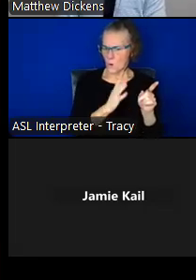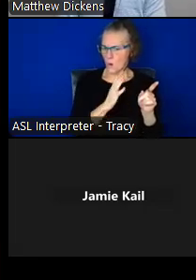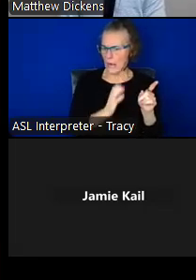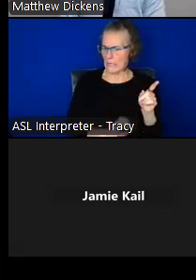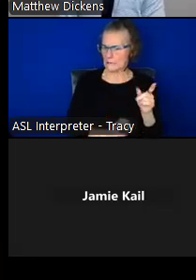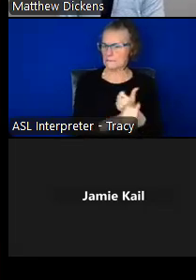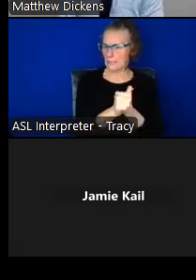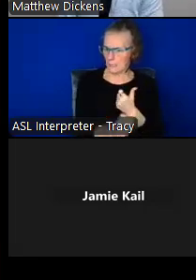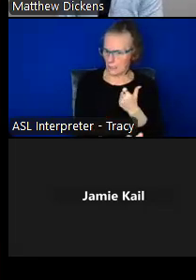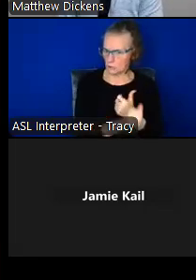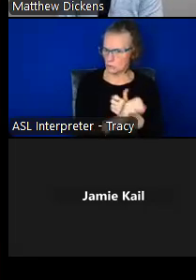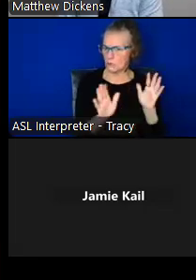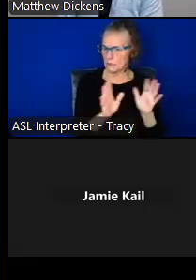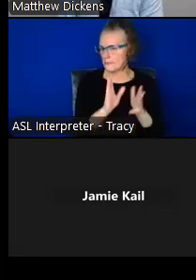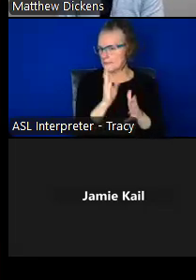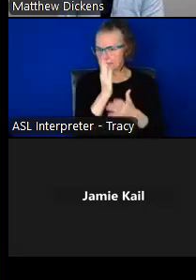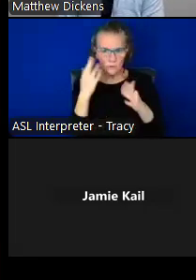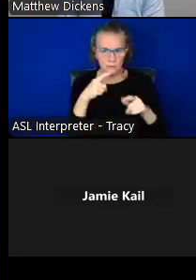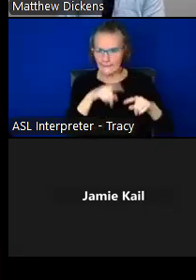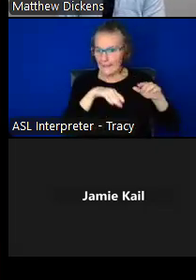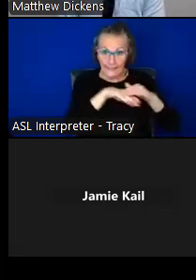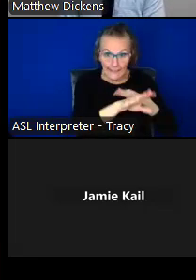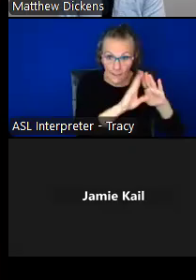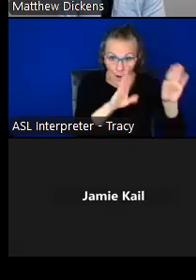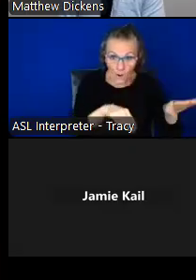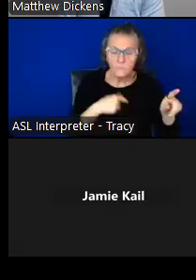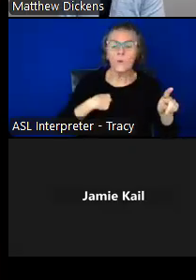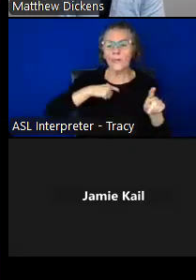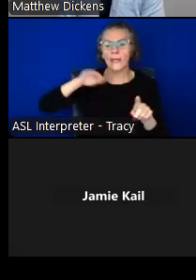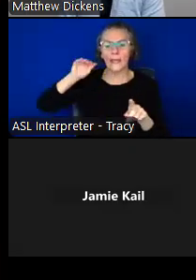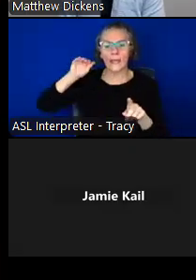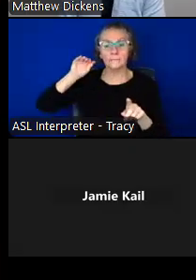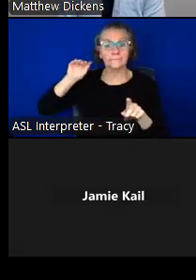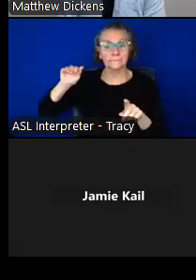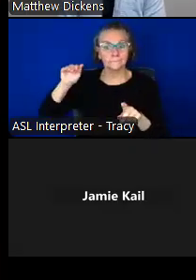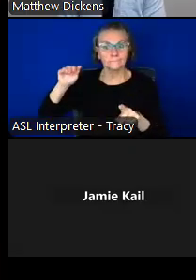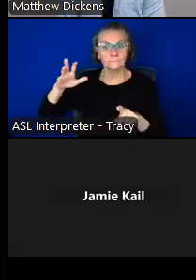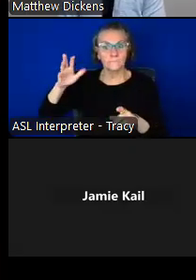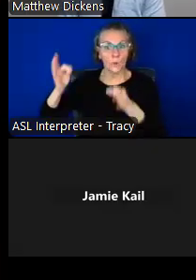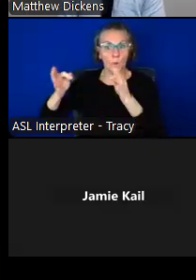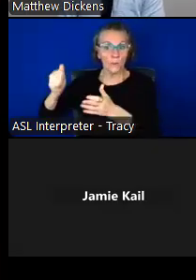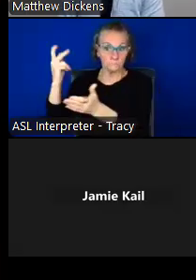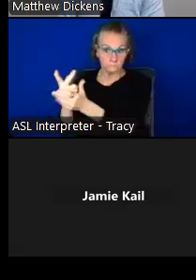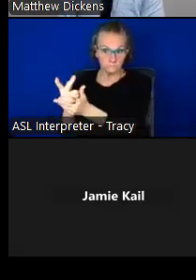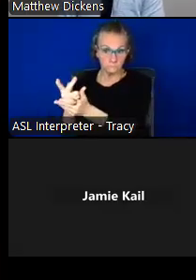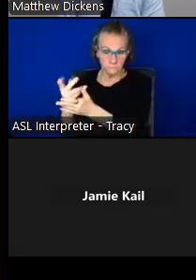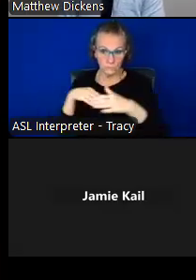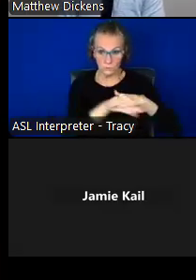in danger and we can't get into that home, then we can seek a court authorized entry.